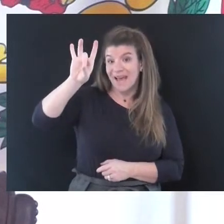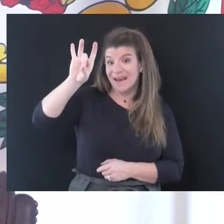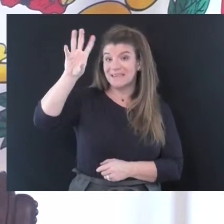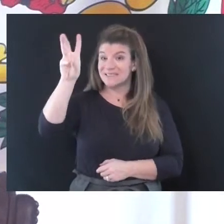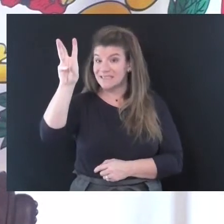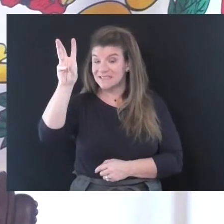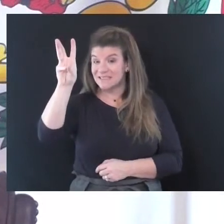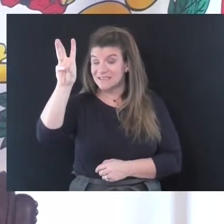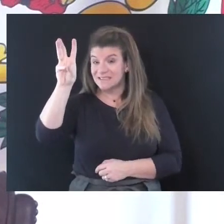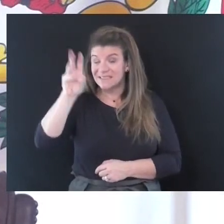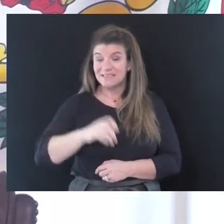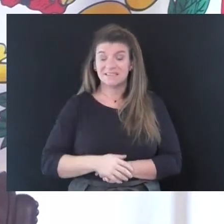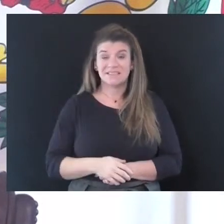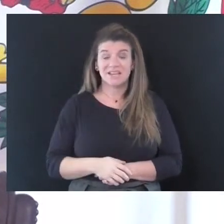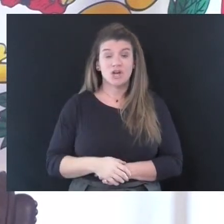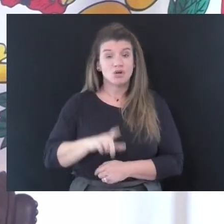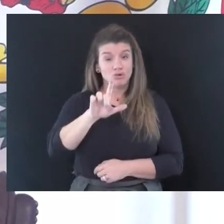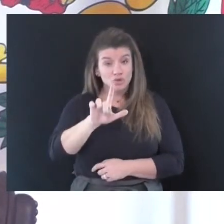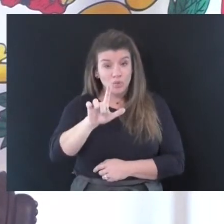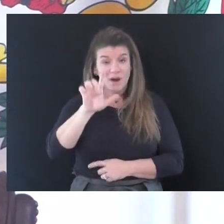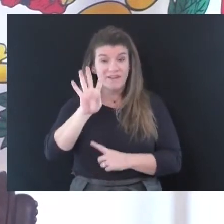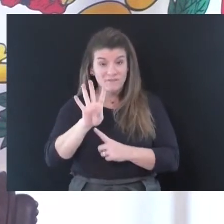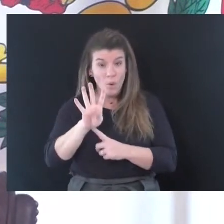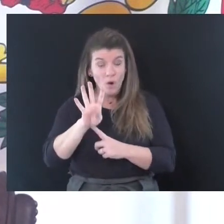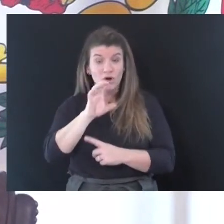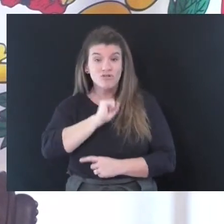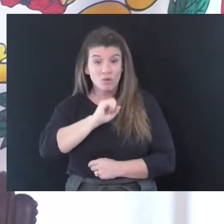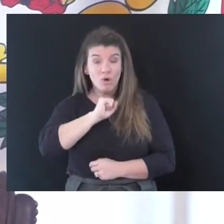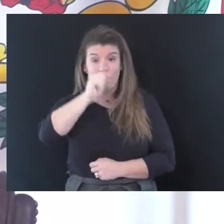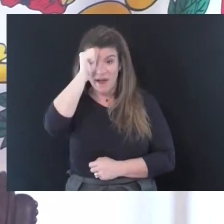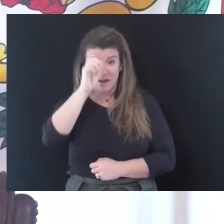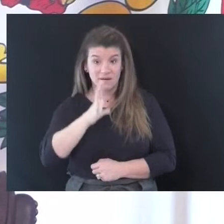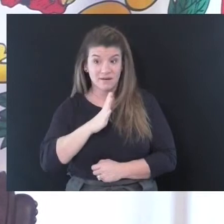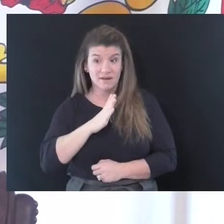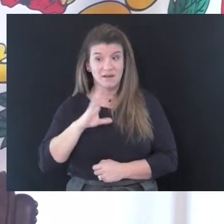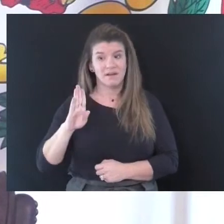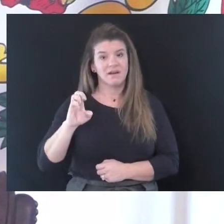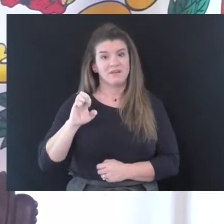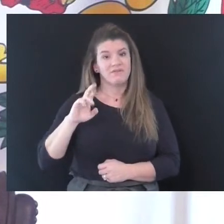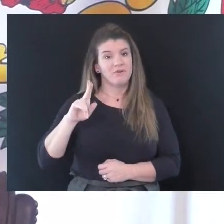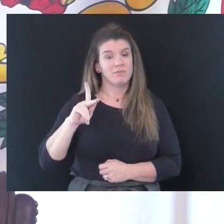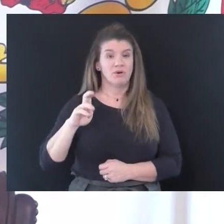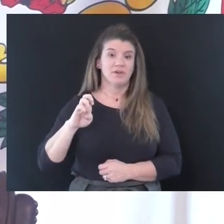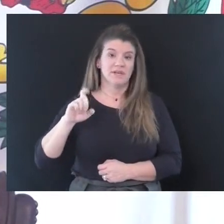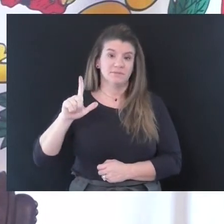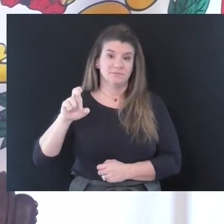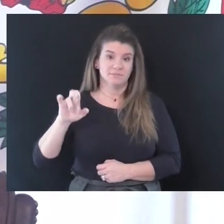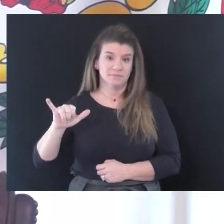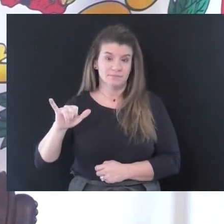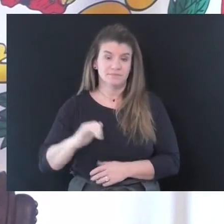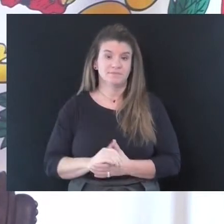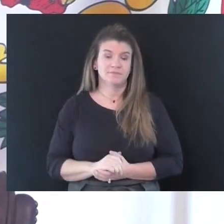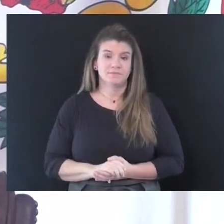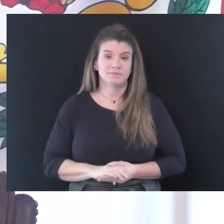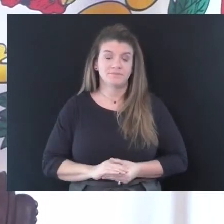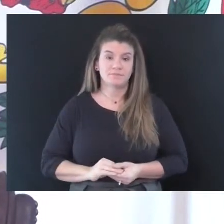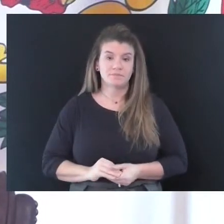2086th death, a 24-year-old male from Berkeley County.